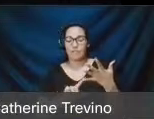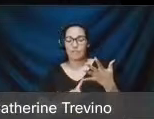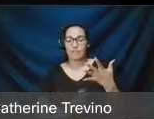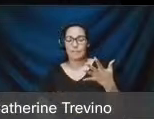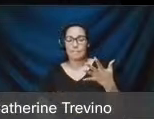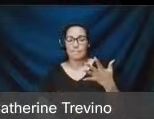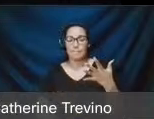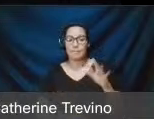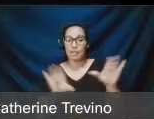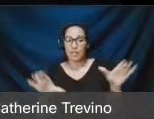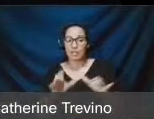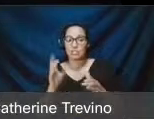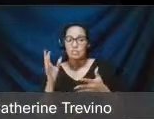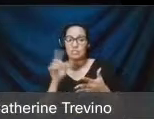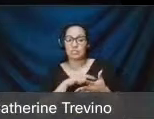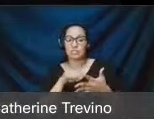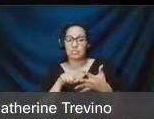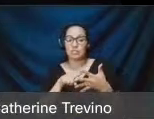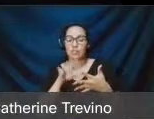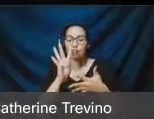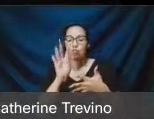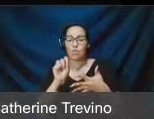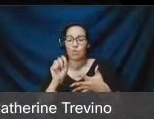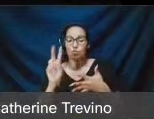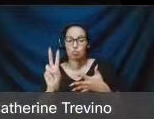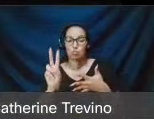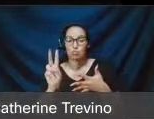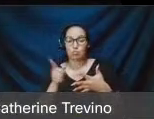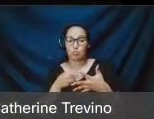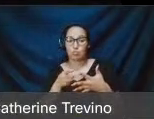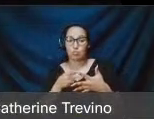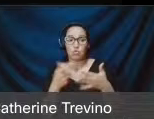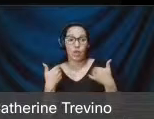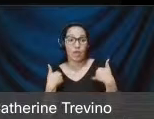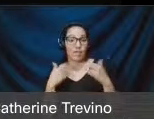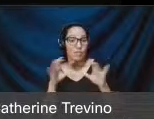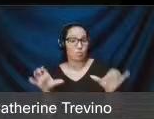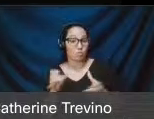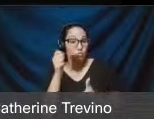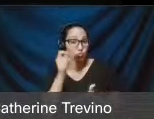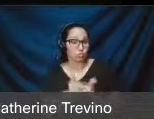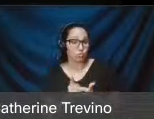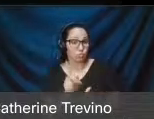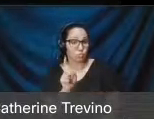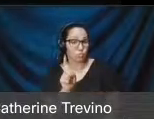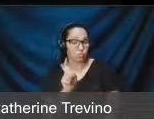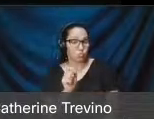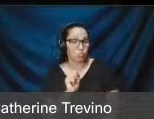4.5. Action item 4.2. Do I have a motion to approve?